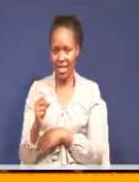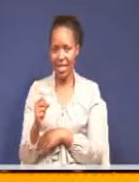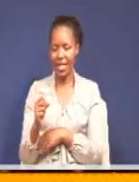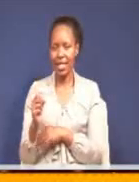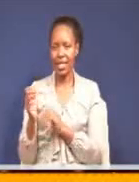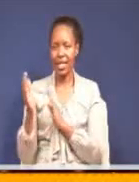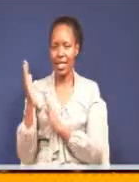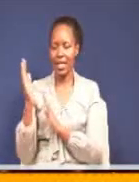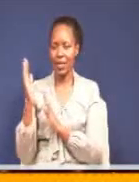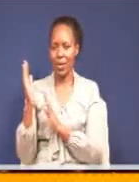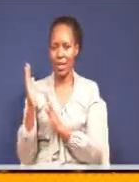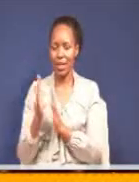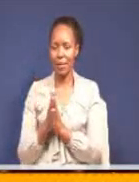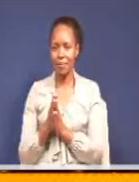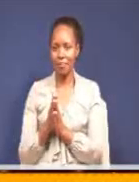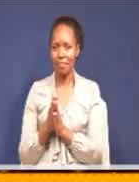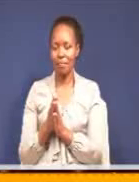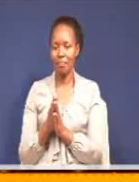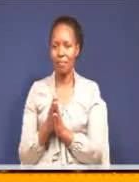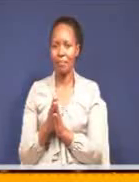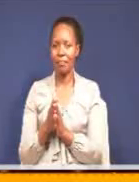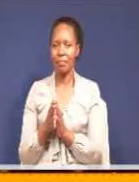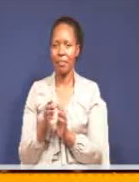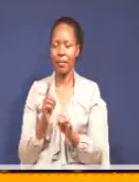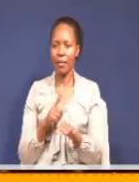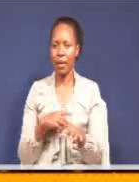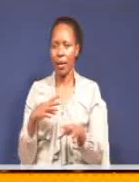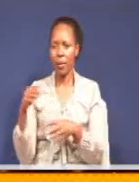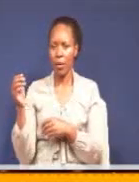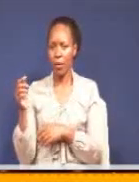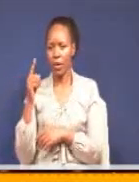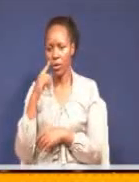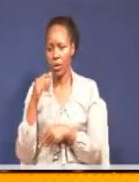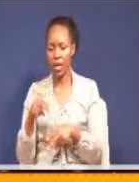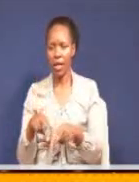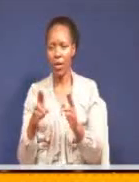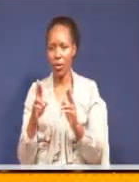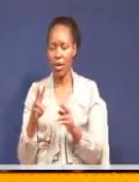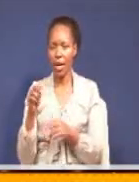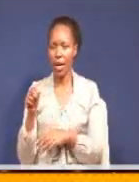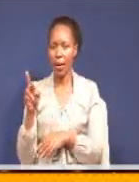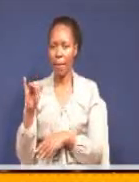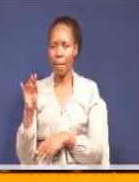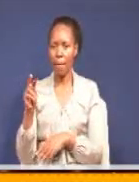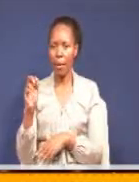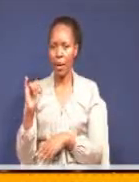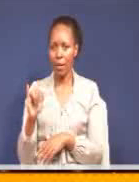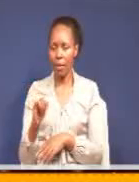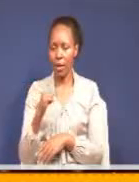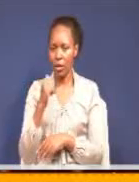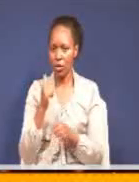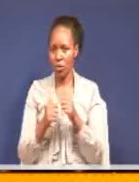CS Interior, when we went to see the road of Chagarika Marimanti, which is still pending from